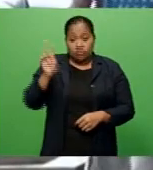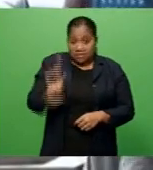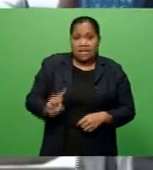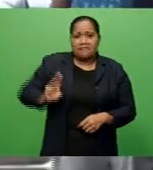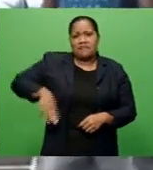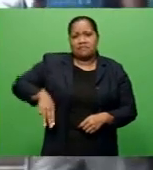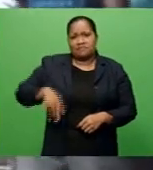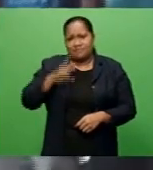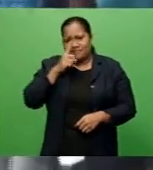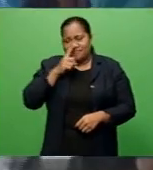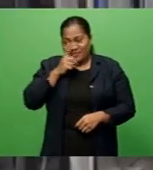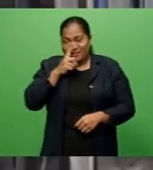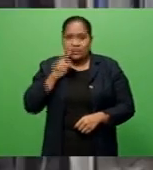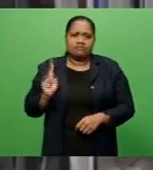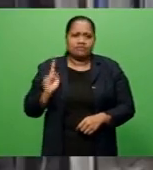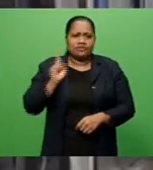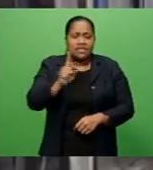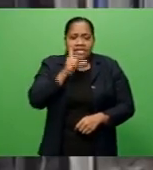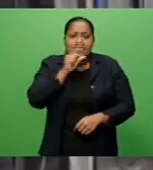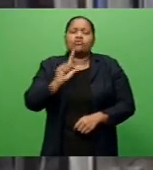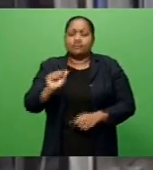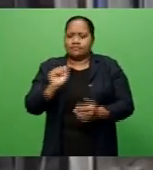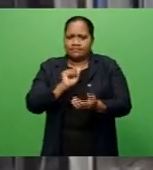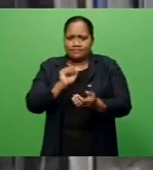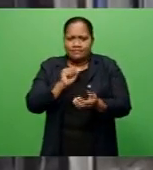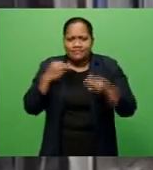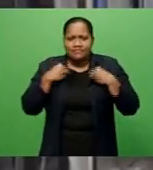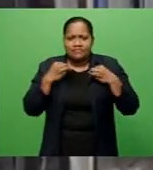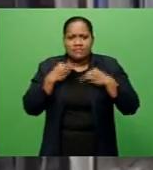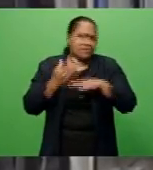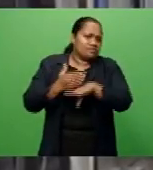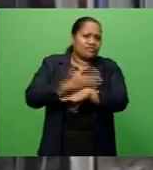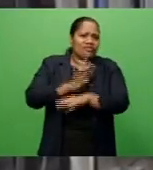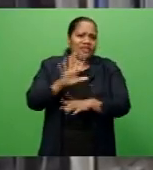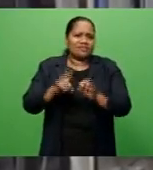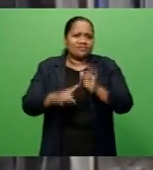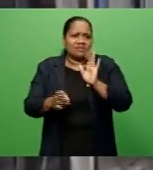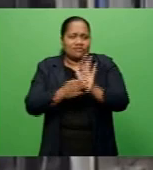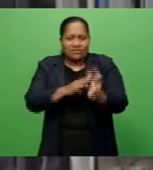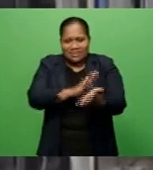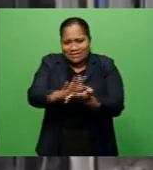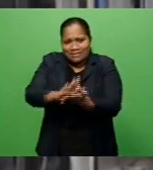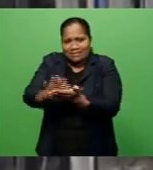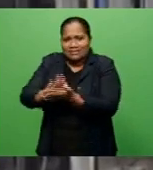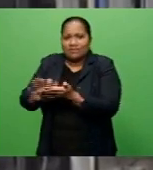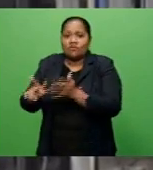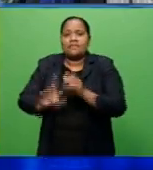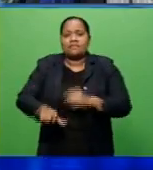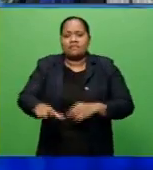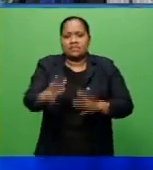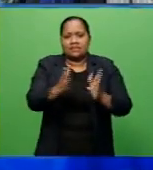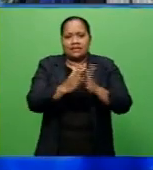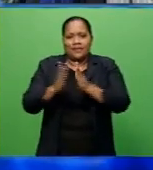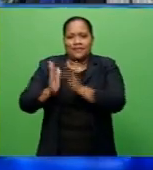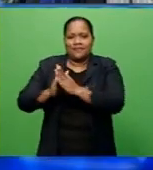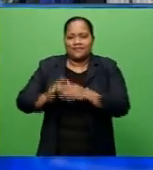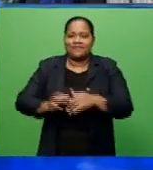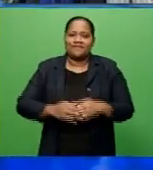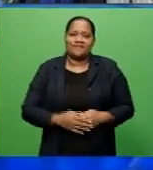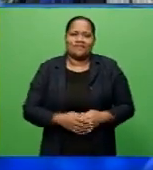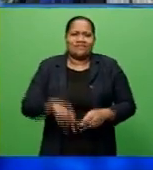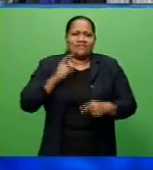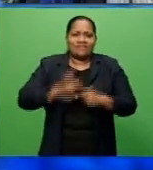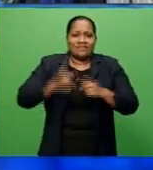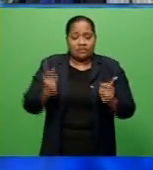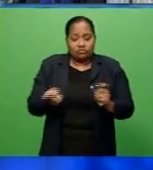their business before 5 p.m. when the cleanup of Lambasa town was to commence. Lina Rees, FBC News. The sudden change